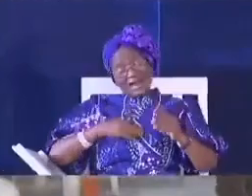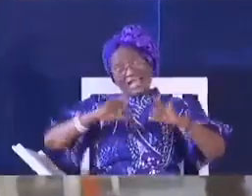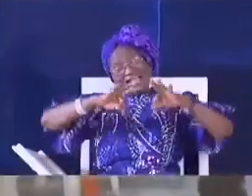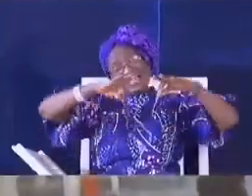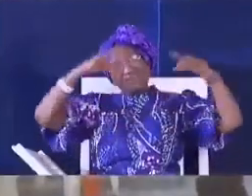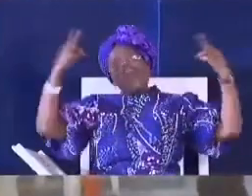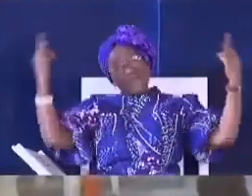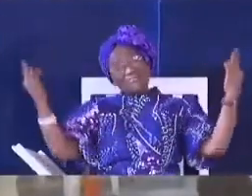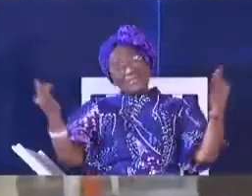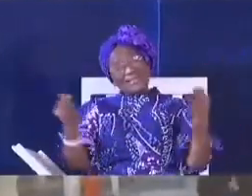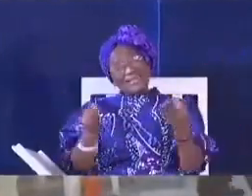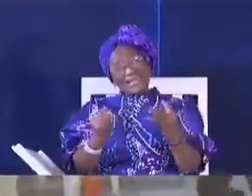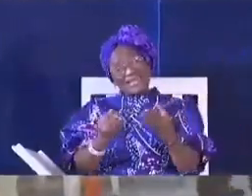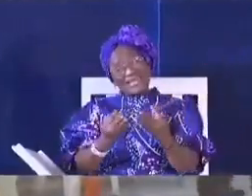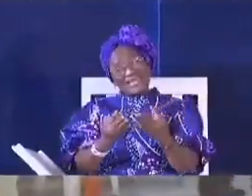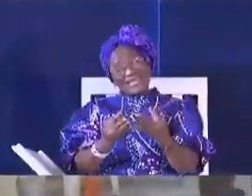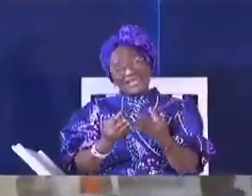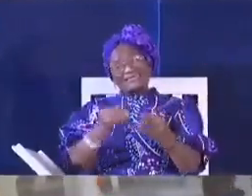I decree